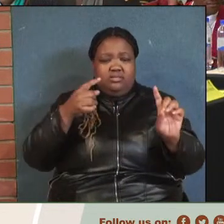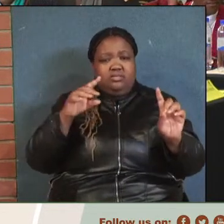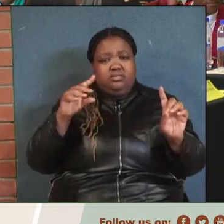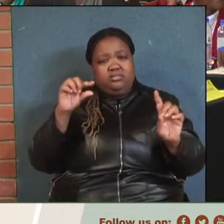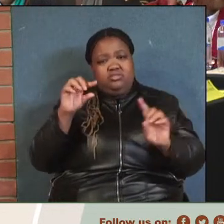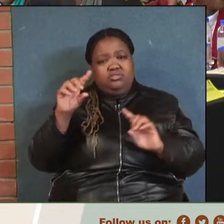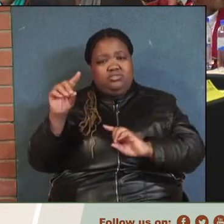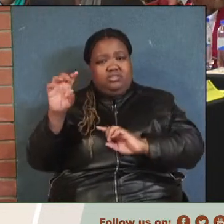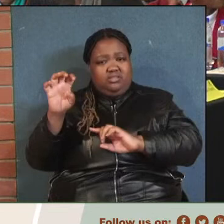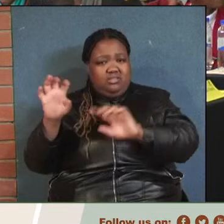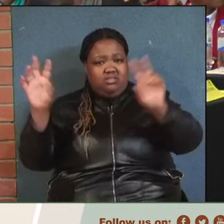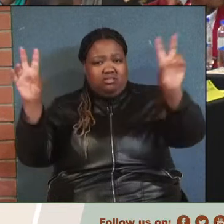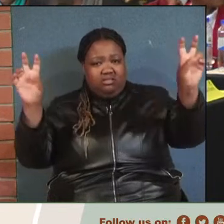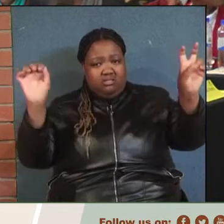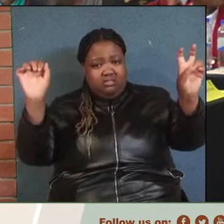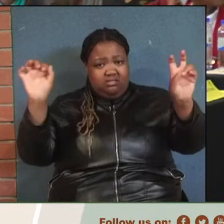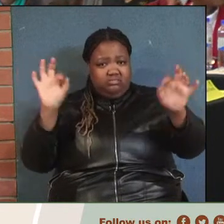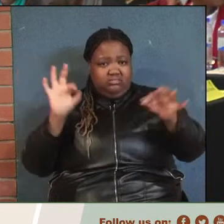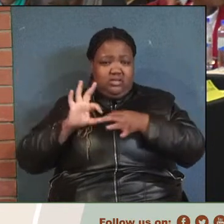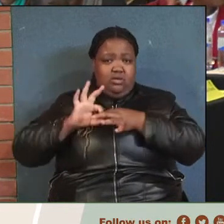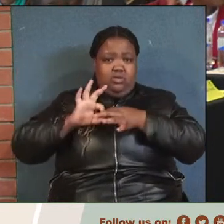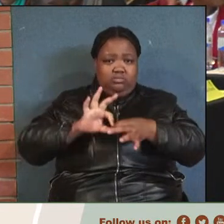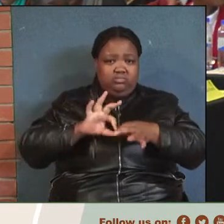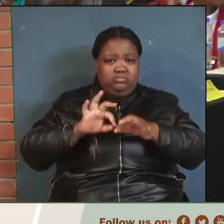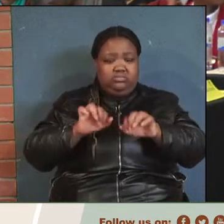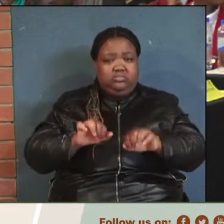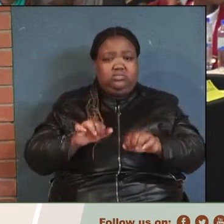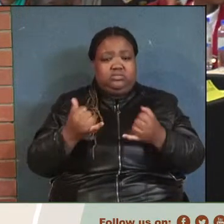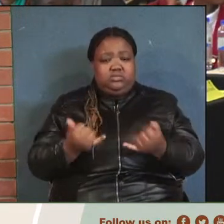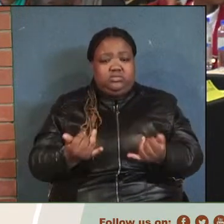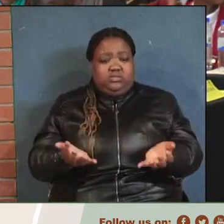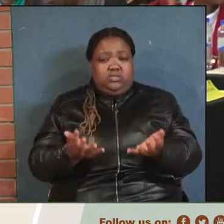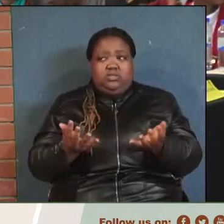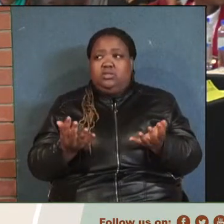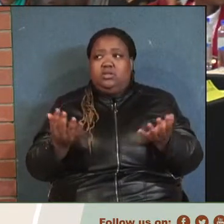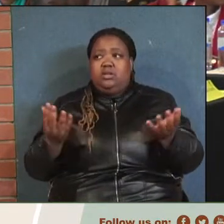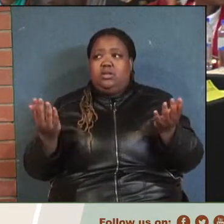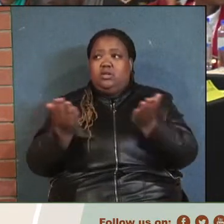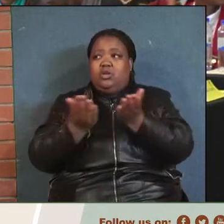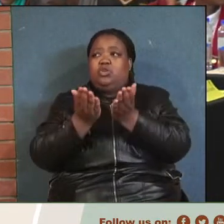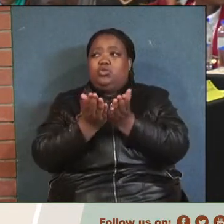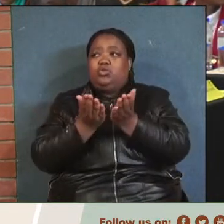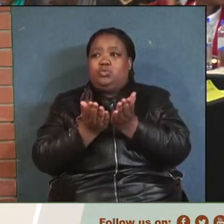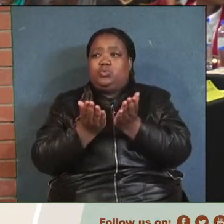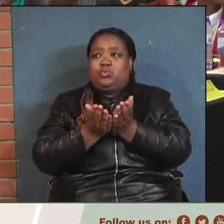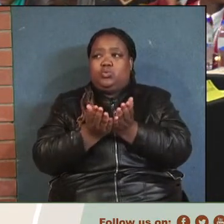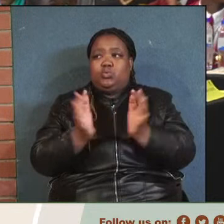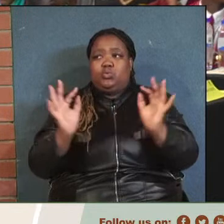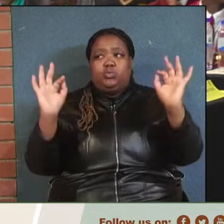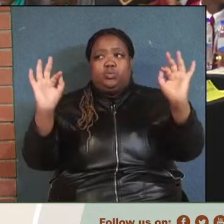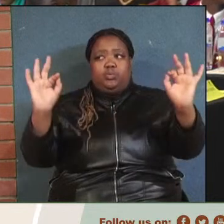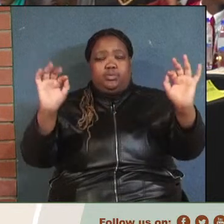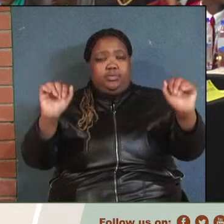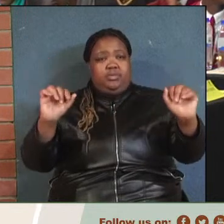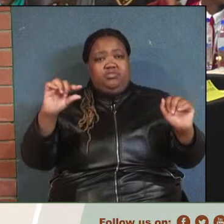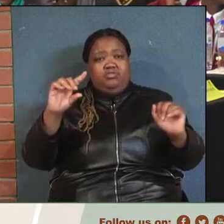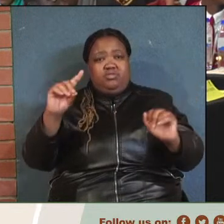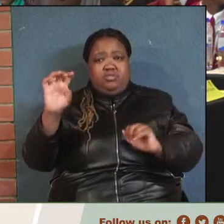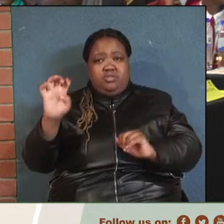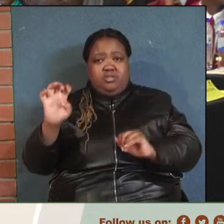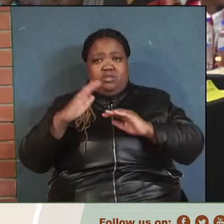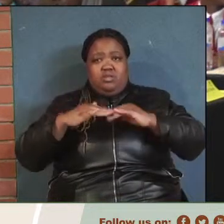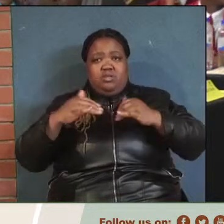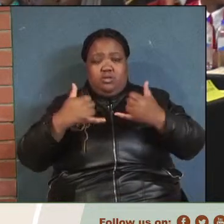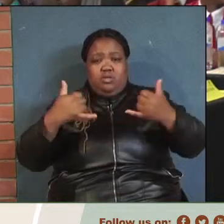states that they are committed in providing a modern and functional school. Thus, the benefits of GDE online applications